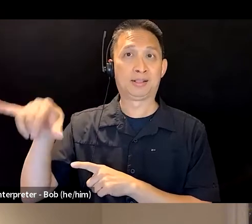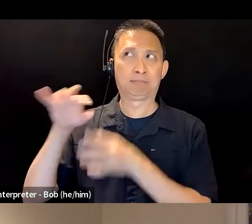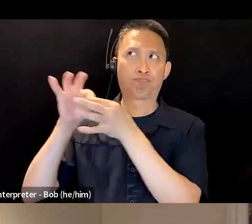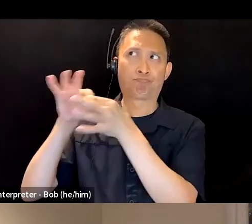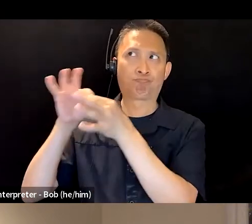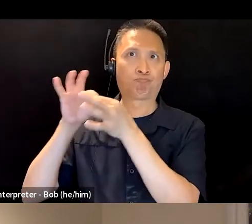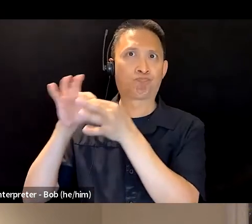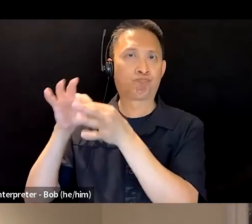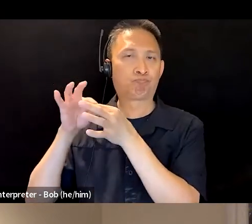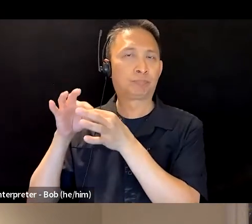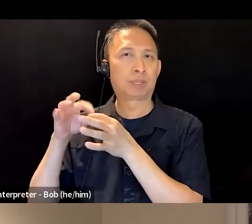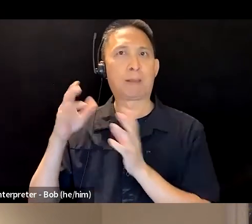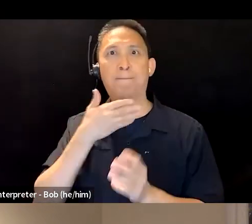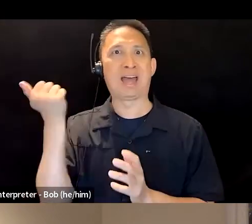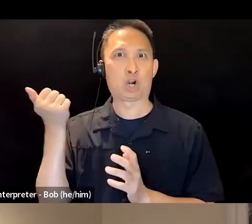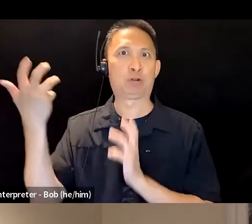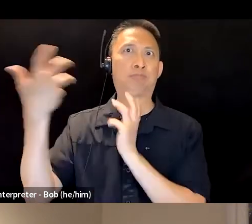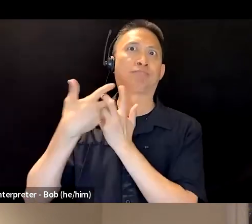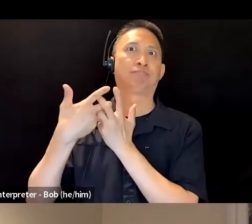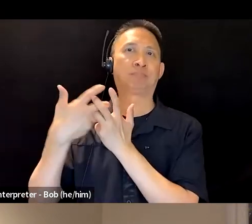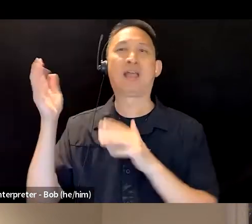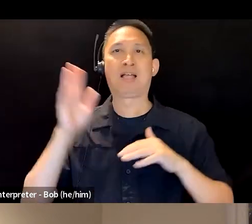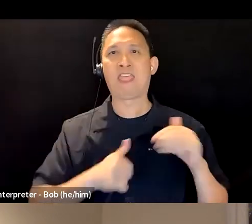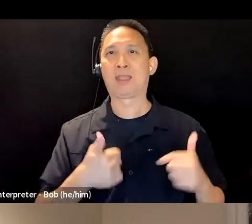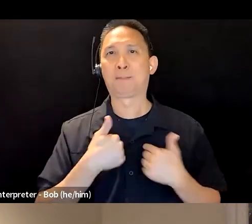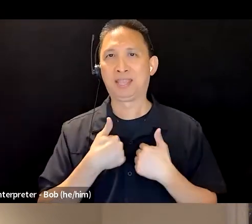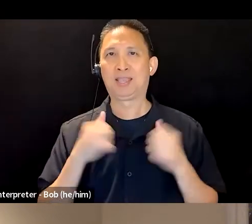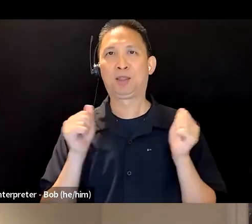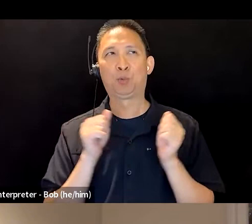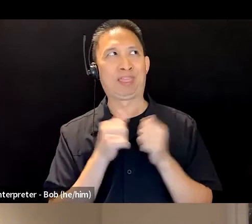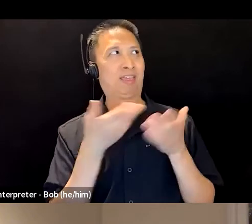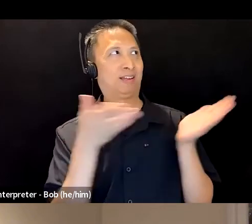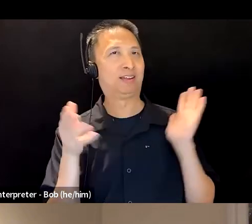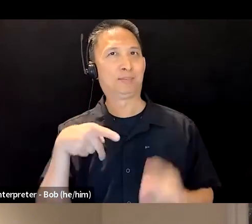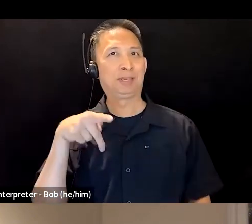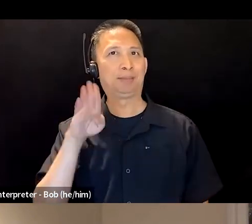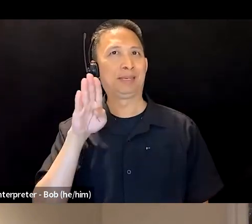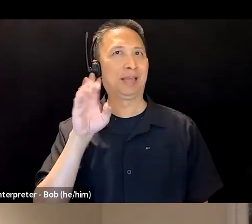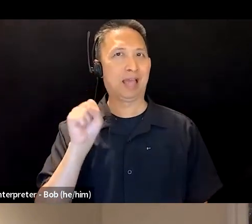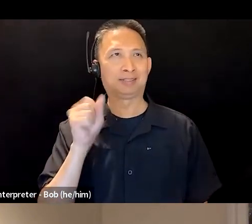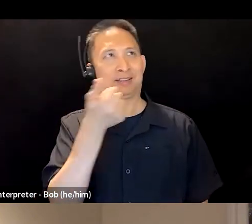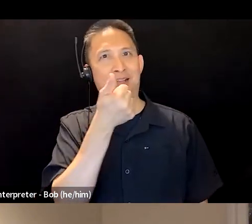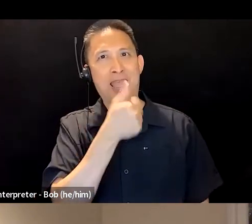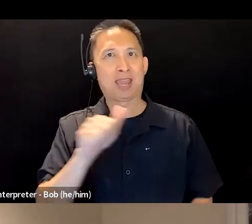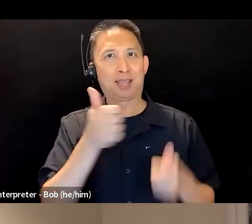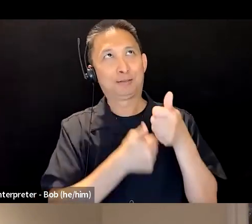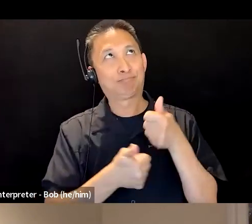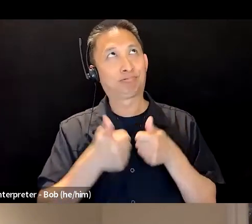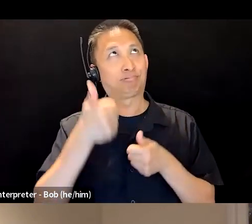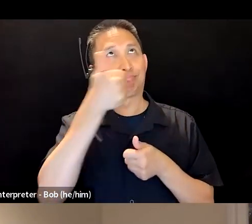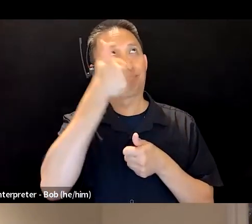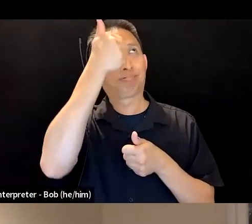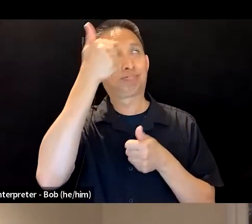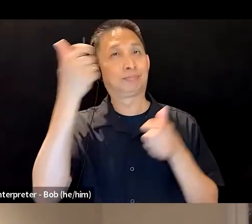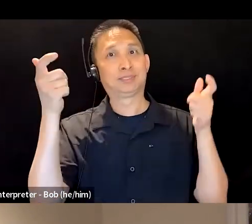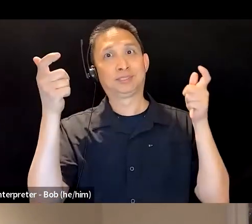relationship with them than I ever would with any particular individual at public media,